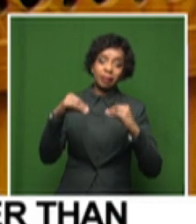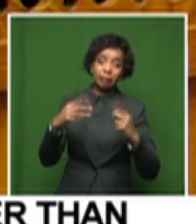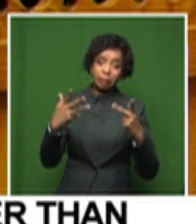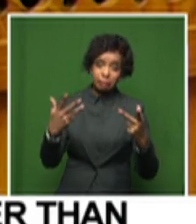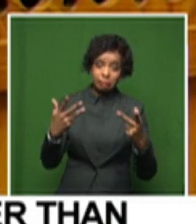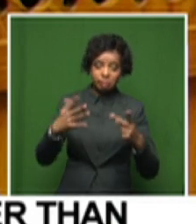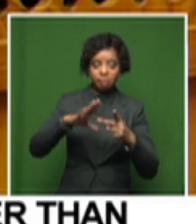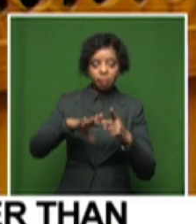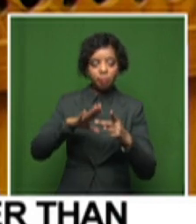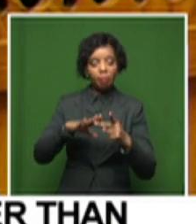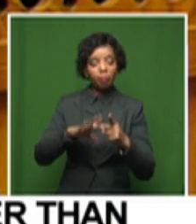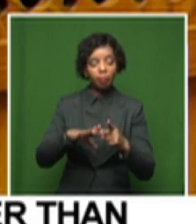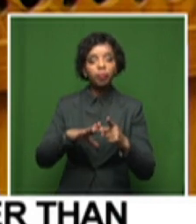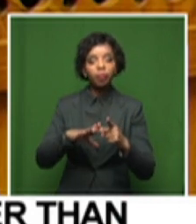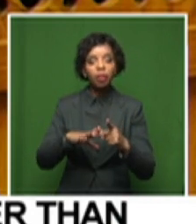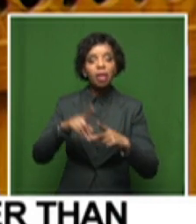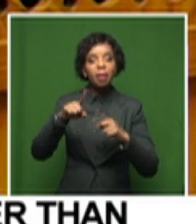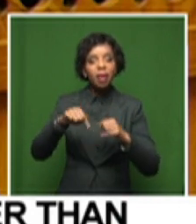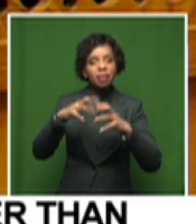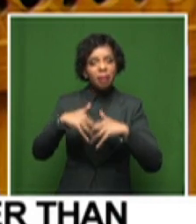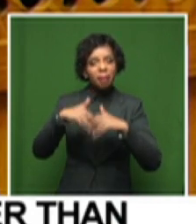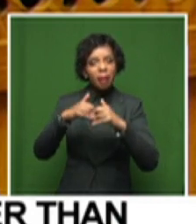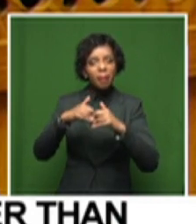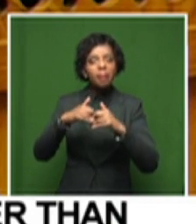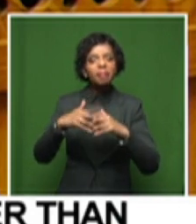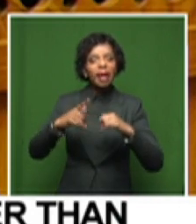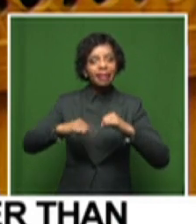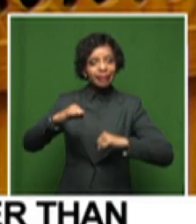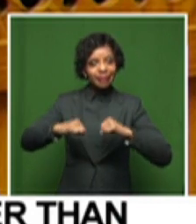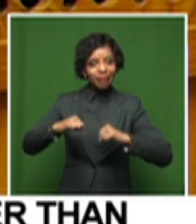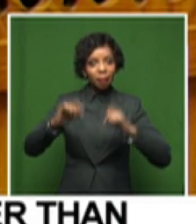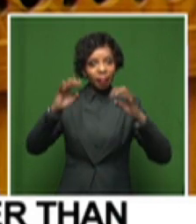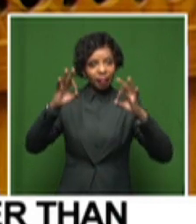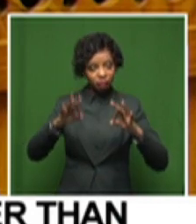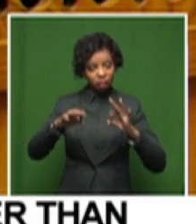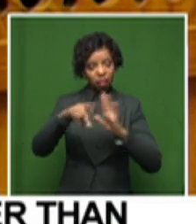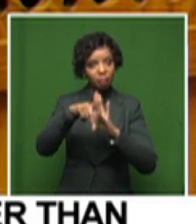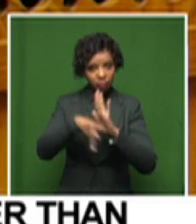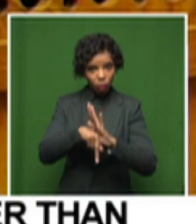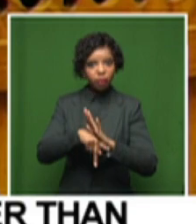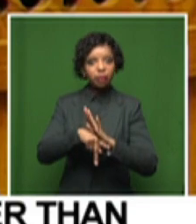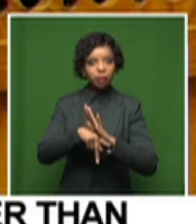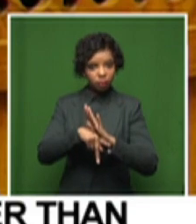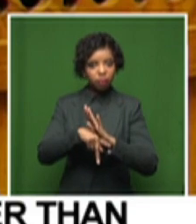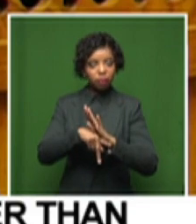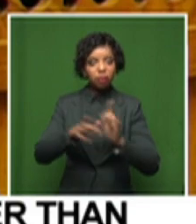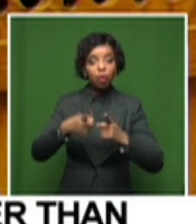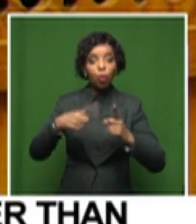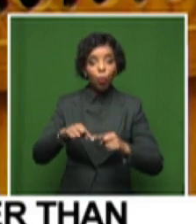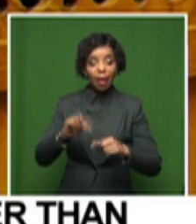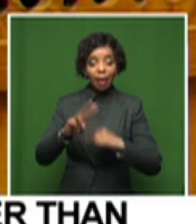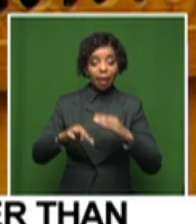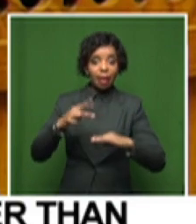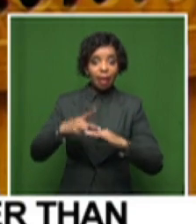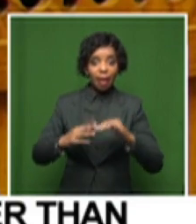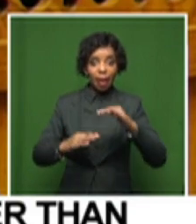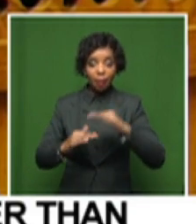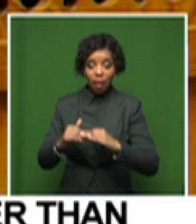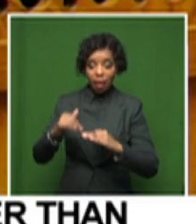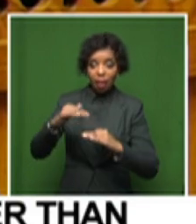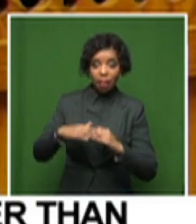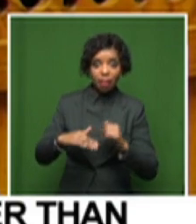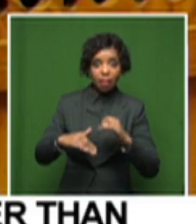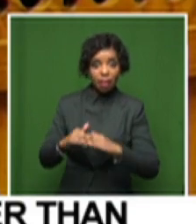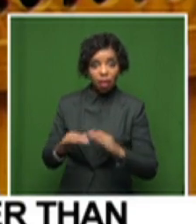stable and predictable set of policies. As we rebuild, there must be